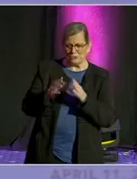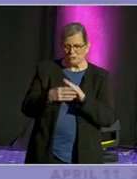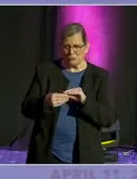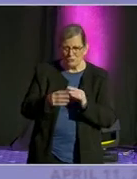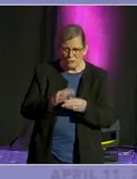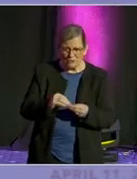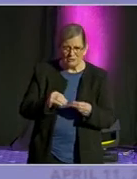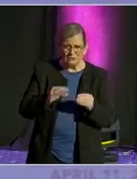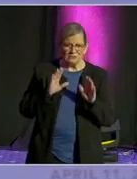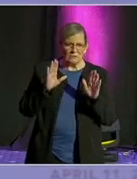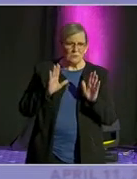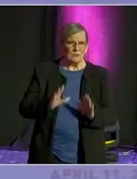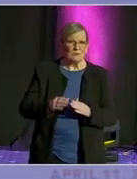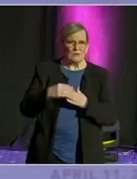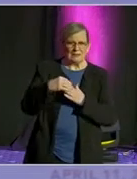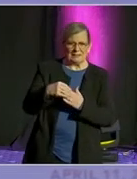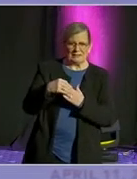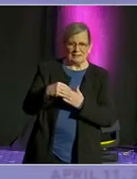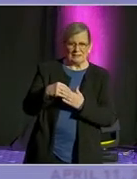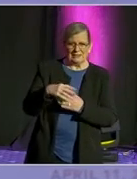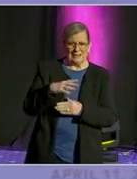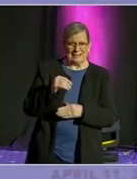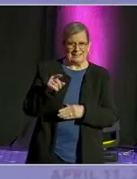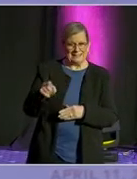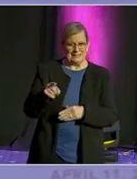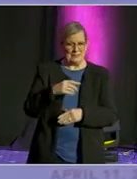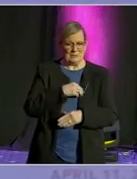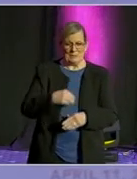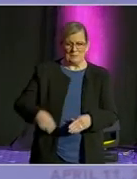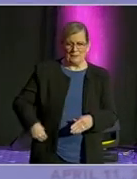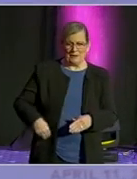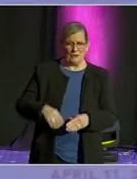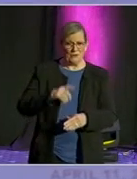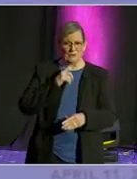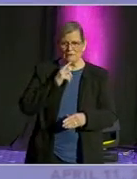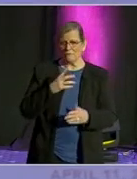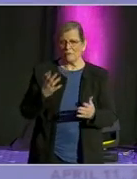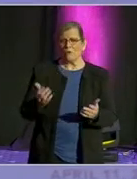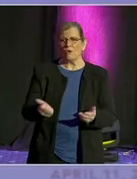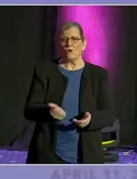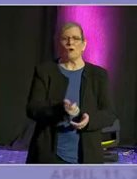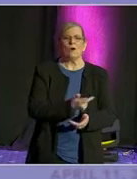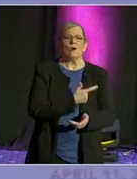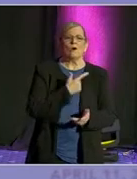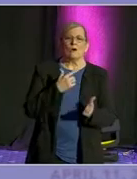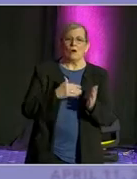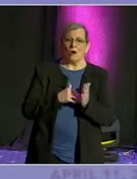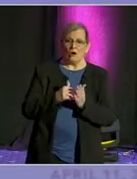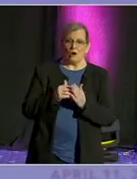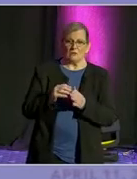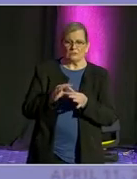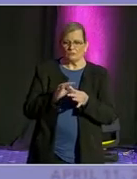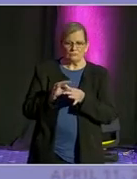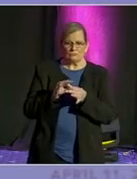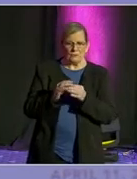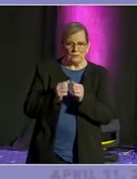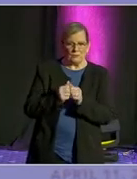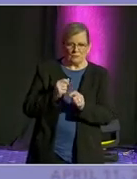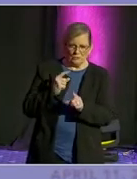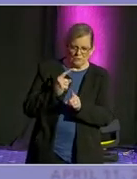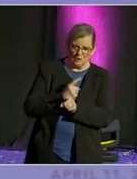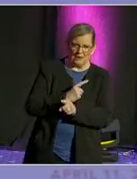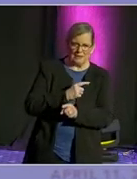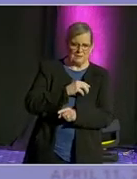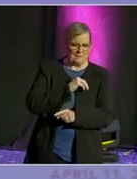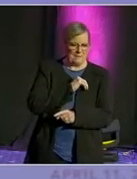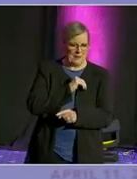leadership. And he and the Mayor, we've often said that we've had the right mayor at the right time. And I will